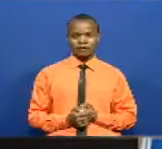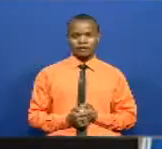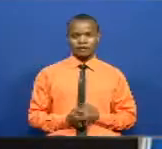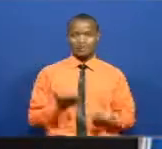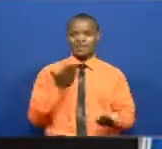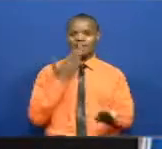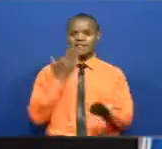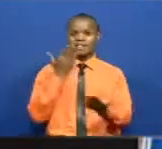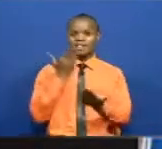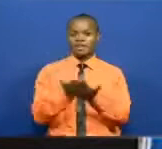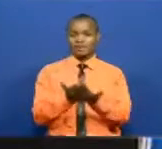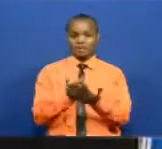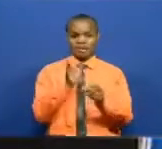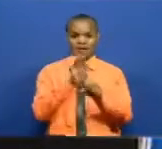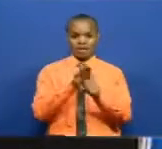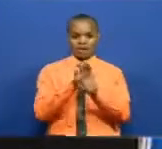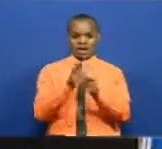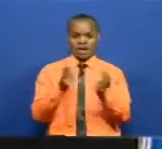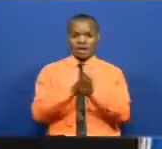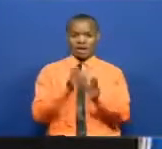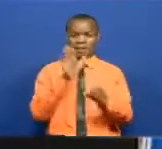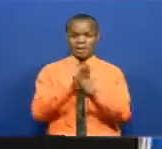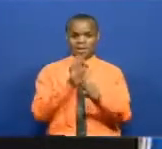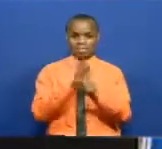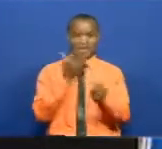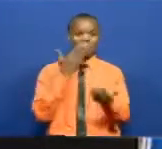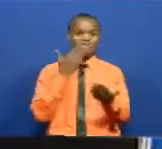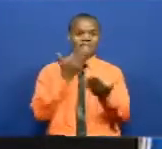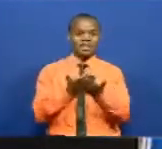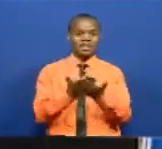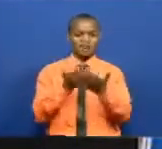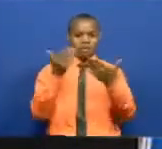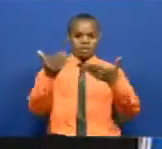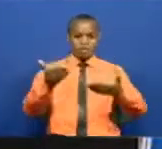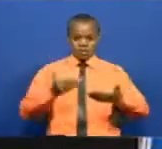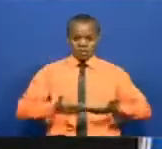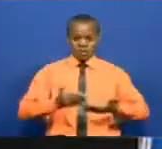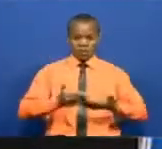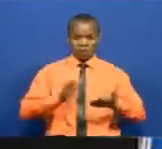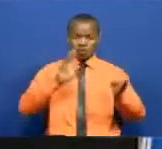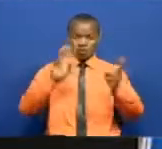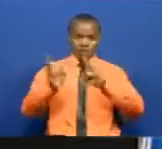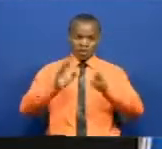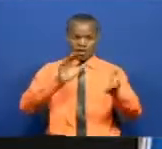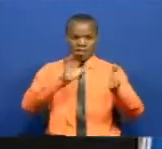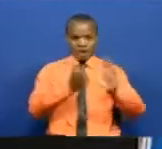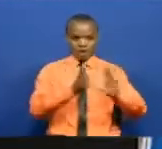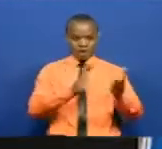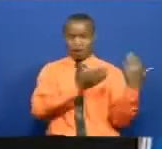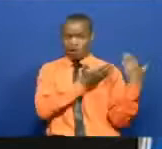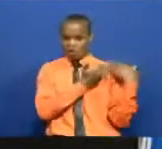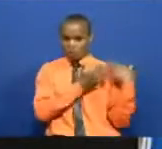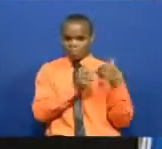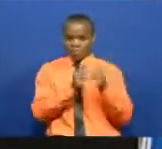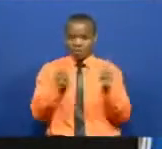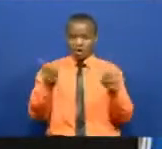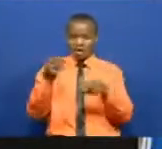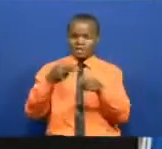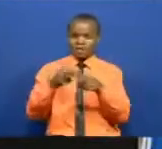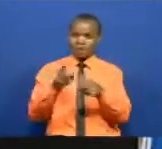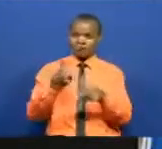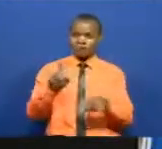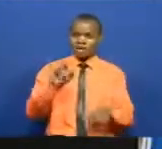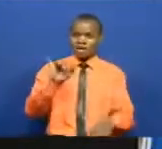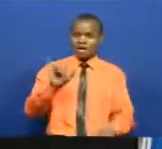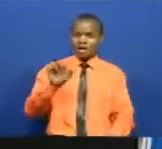Thank you, Wambiru, and many thanks to you for your time. A very warm welcome to Channel One Weather Update. I hope you're well. My name is